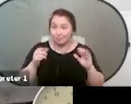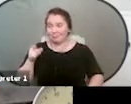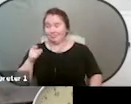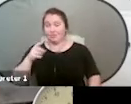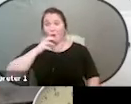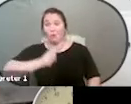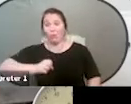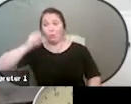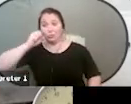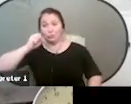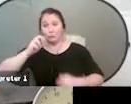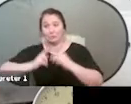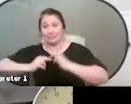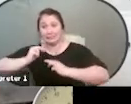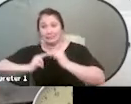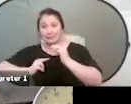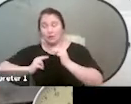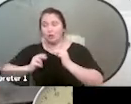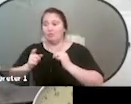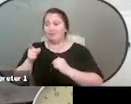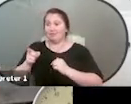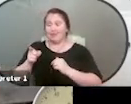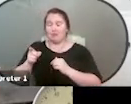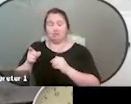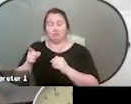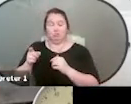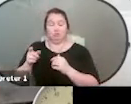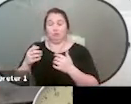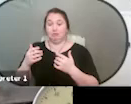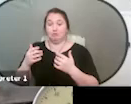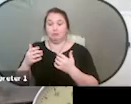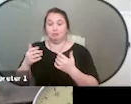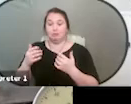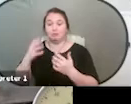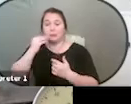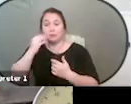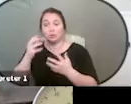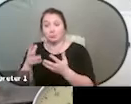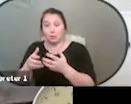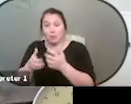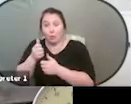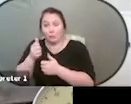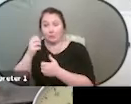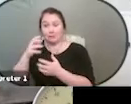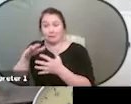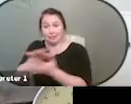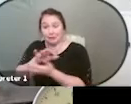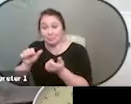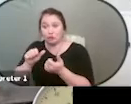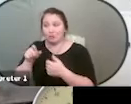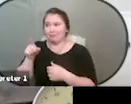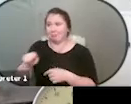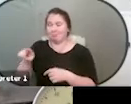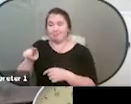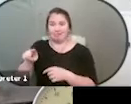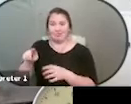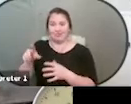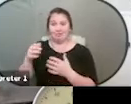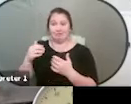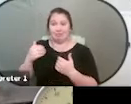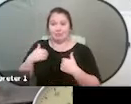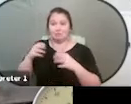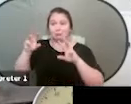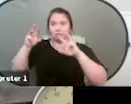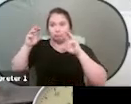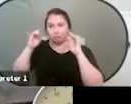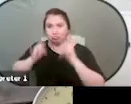buildings really, they sustained the heaviest damage, mostly due to systems that were exposed to harsh conditions. We had a